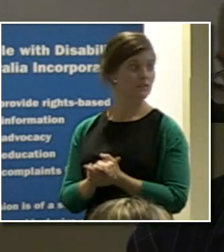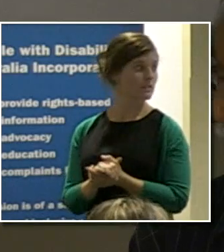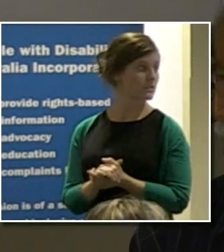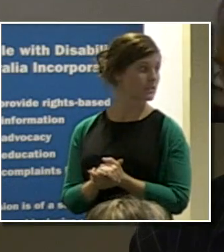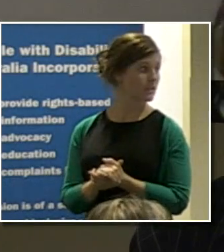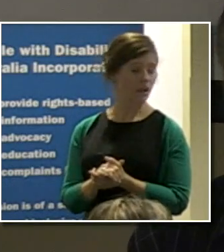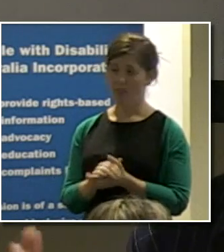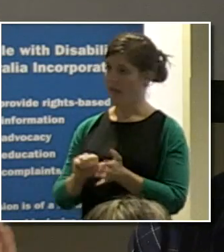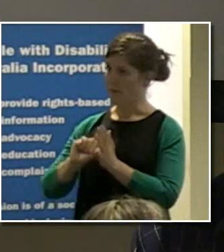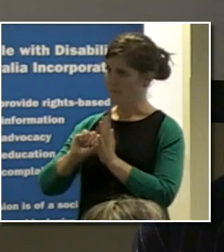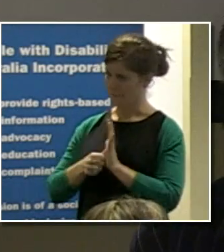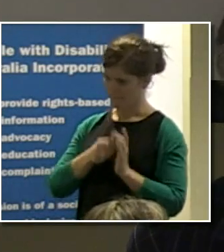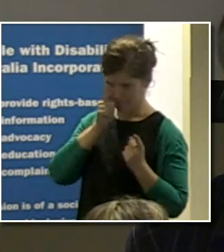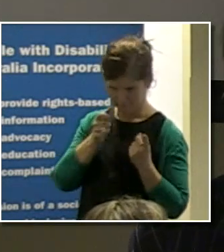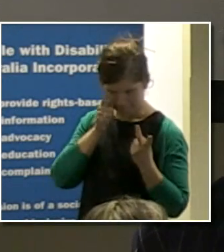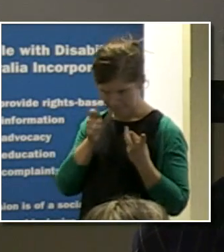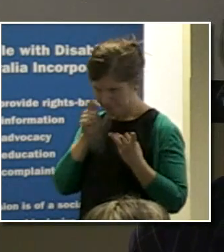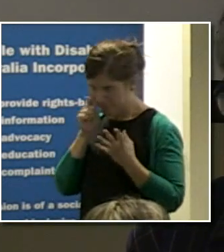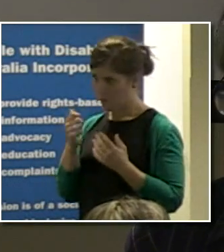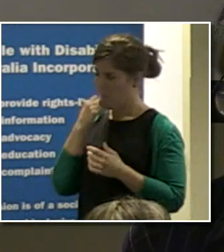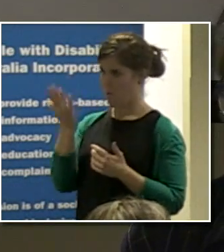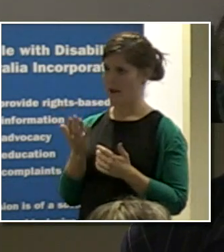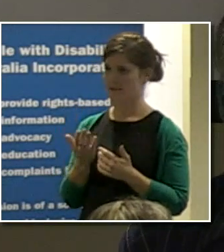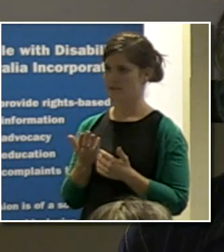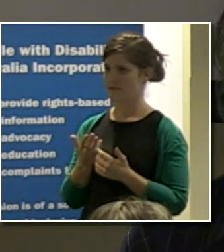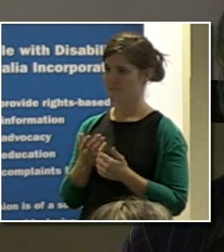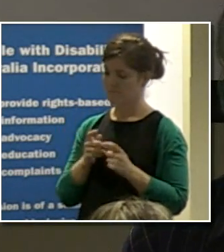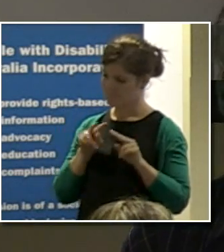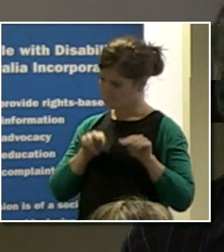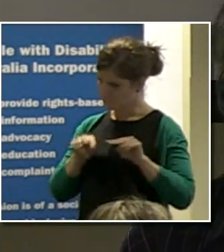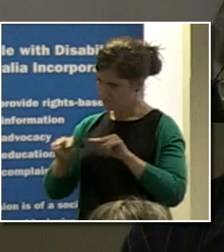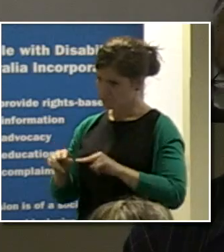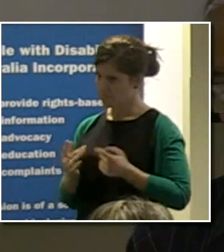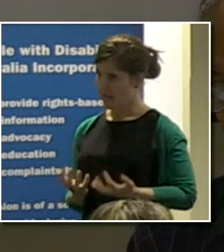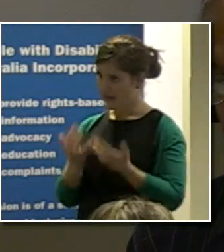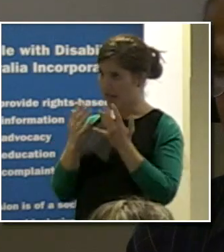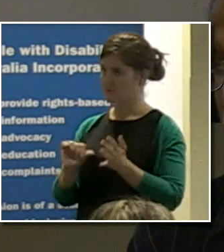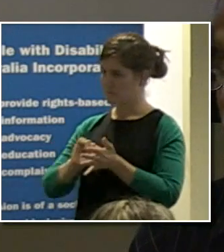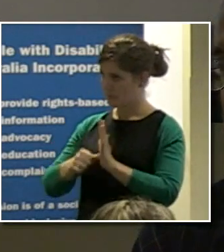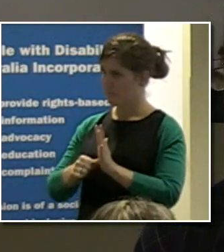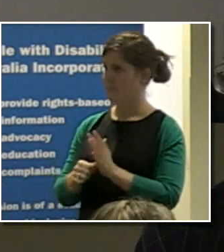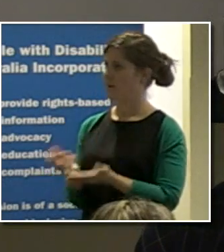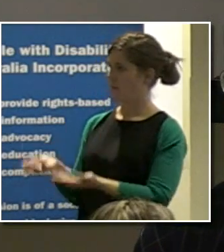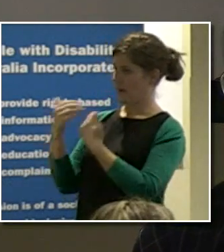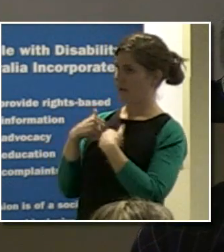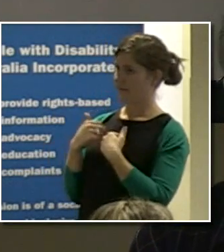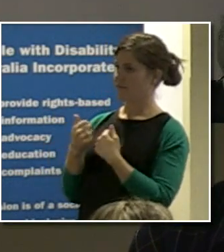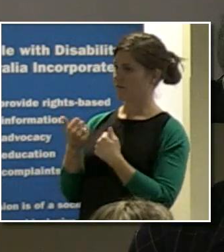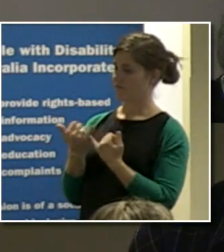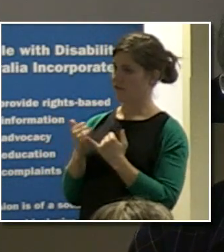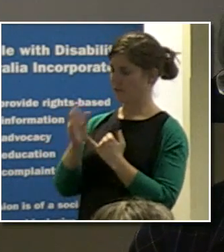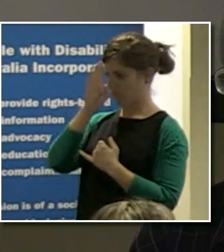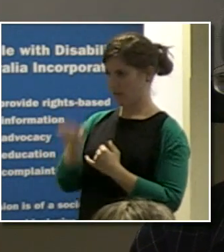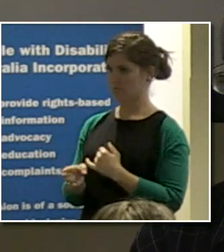pretty rigorous. We always have a conversation with them around this time of the year where they provide us with some frank and